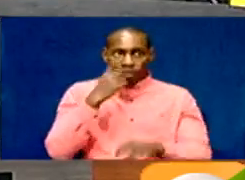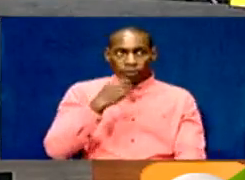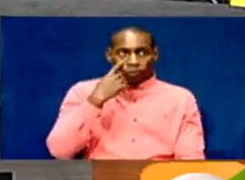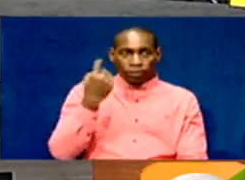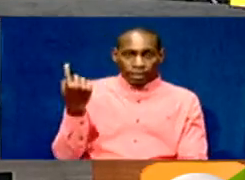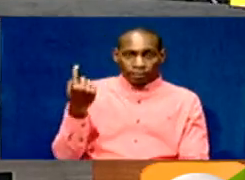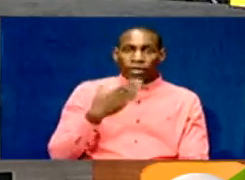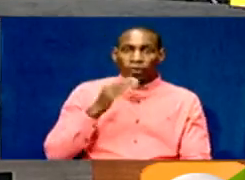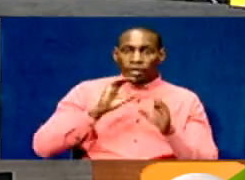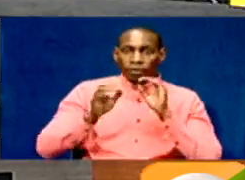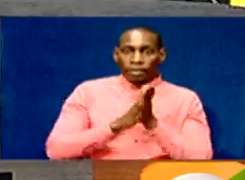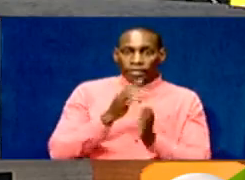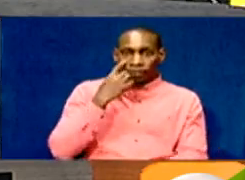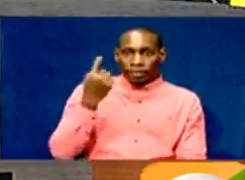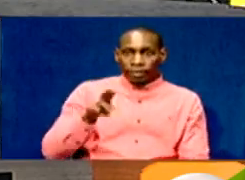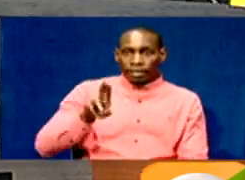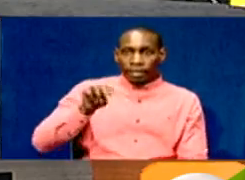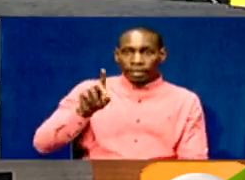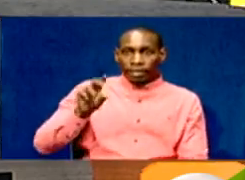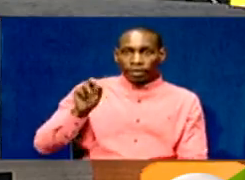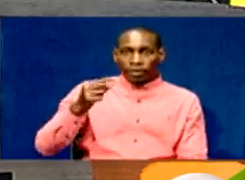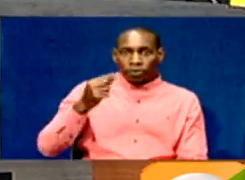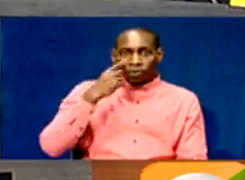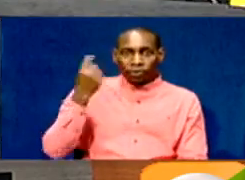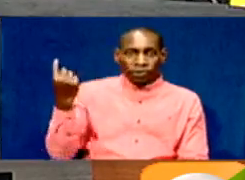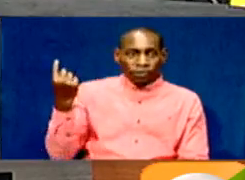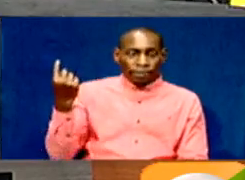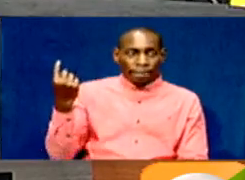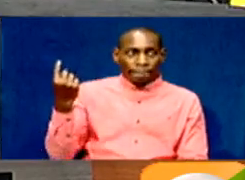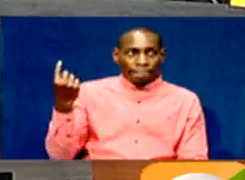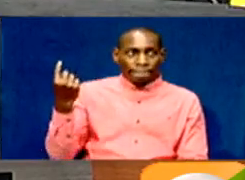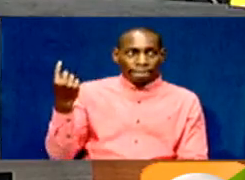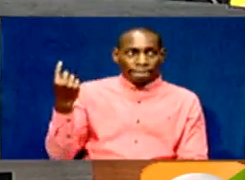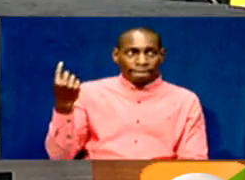is who wants to communicate with Benard Ndong really quickly?